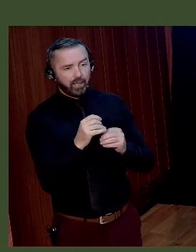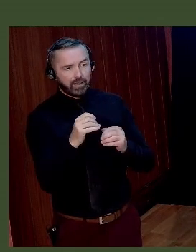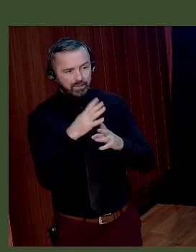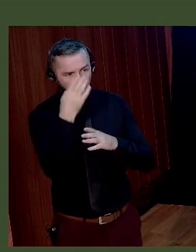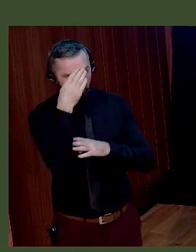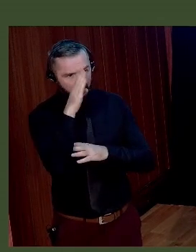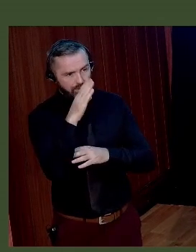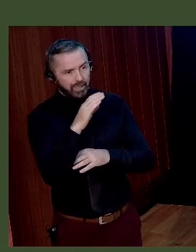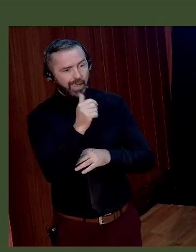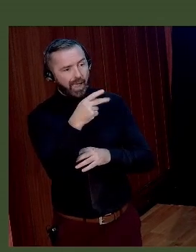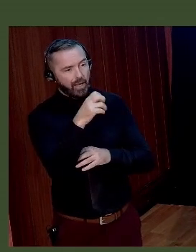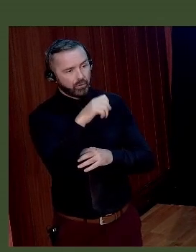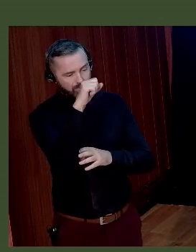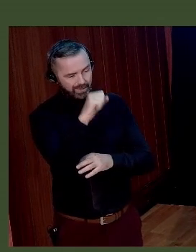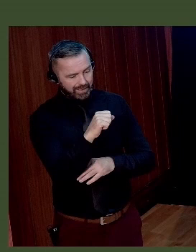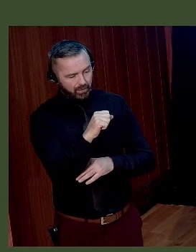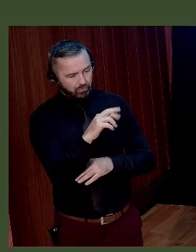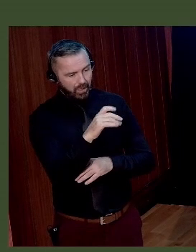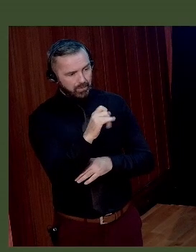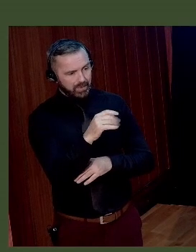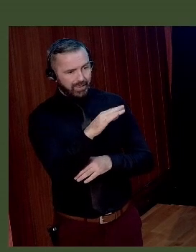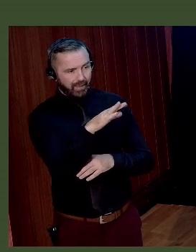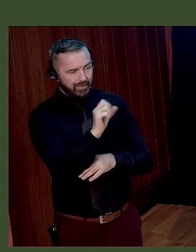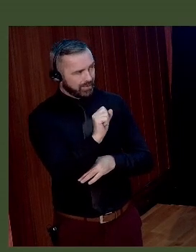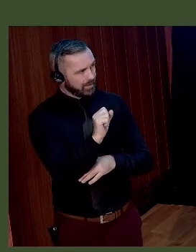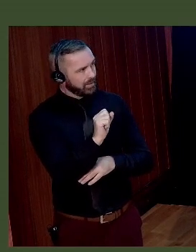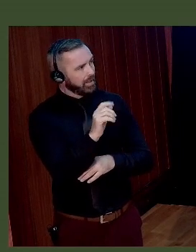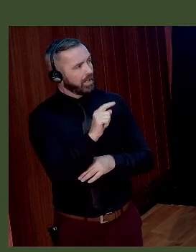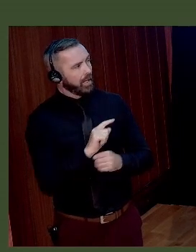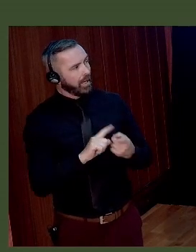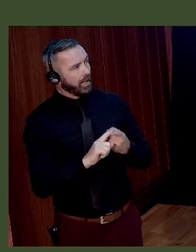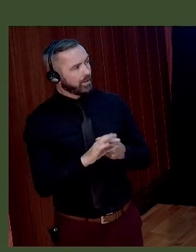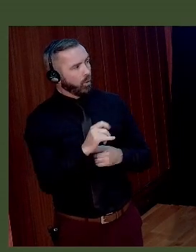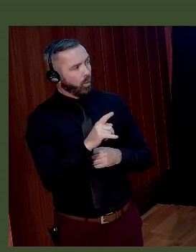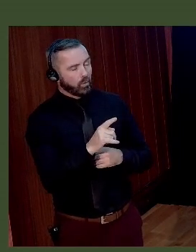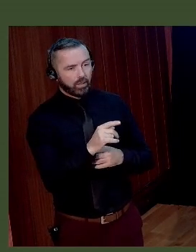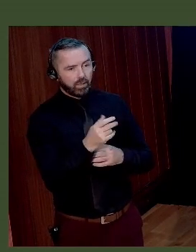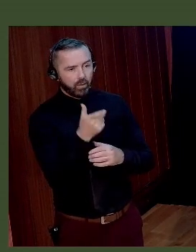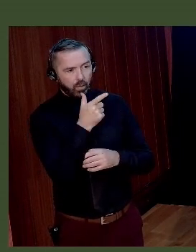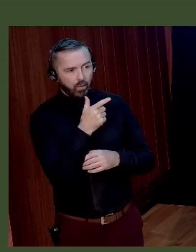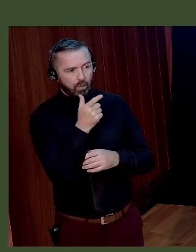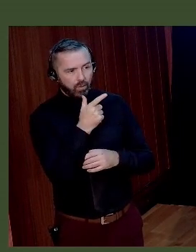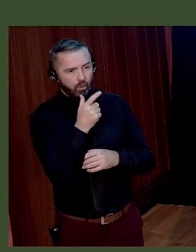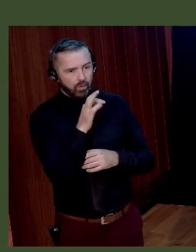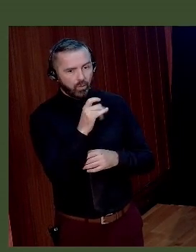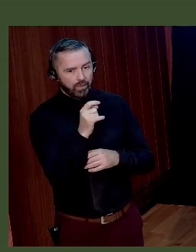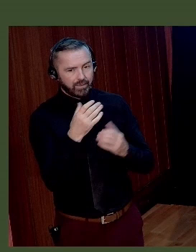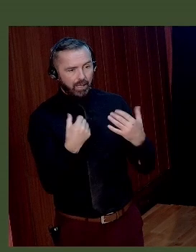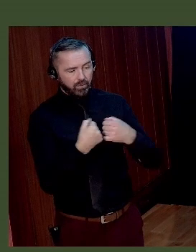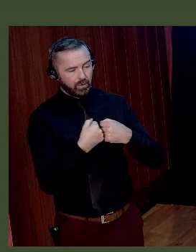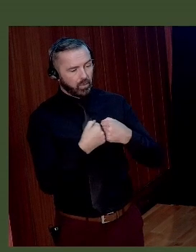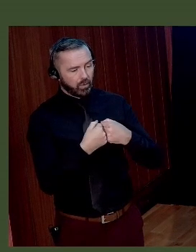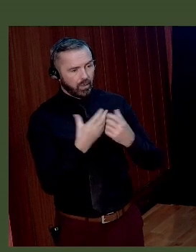clearly seen in County Antrim to the south, from Rathlin to the Glens, and the Oriel Gaeltacht on both sides of what is now the